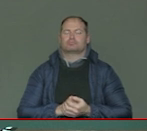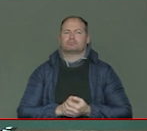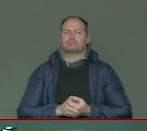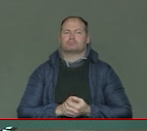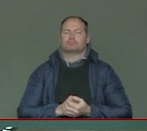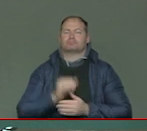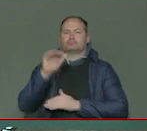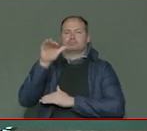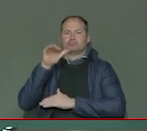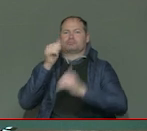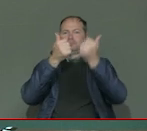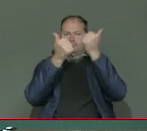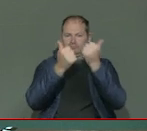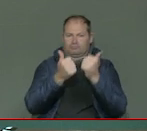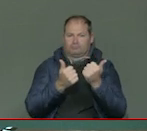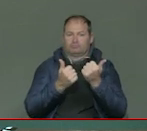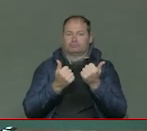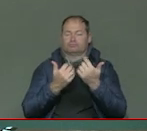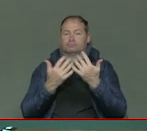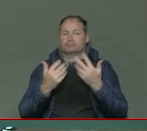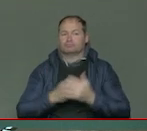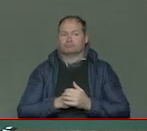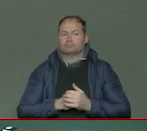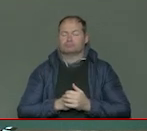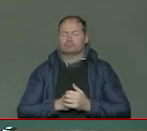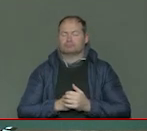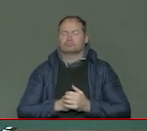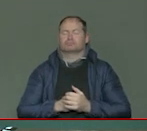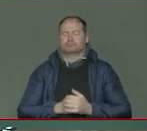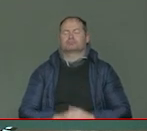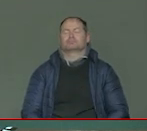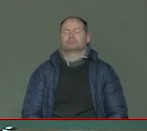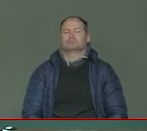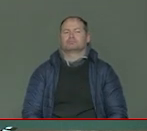account, which is 1884.